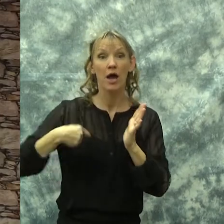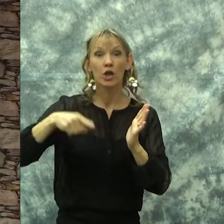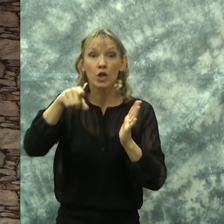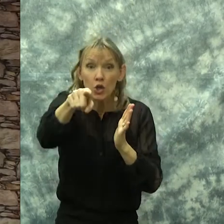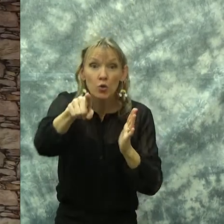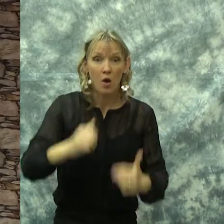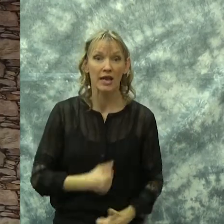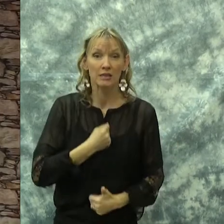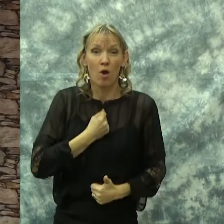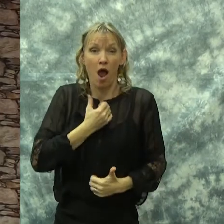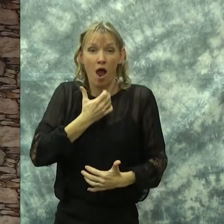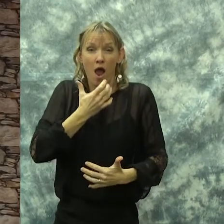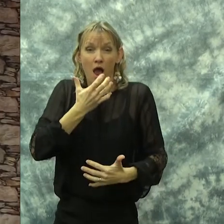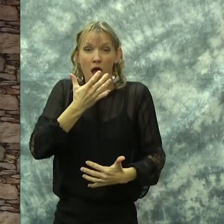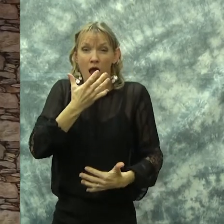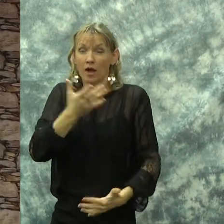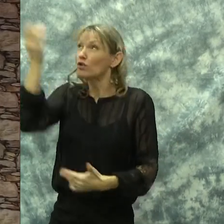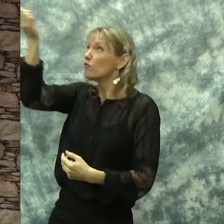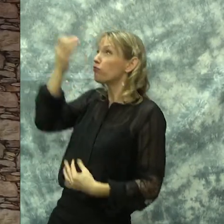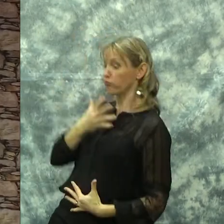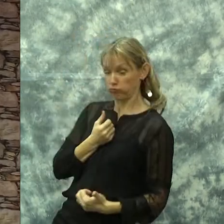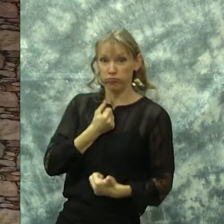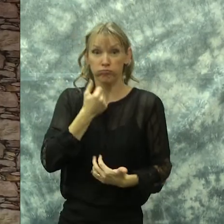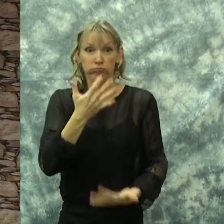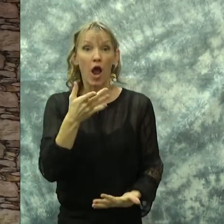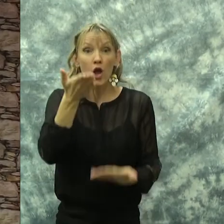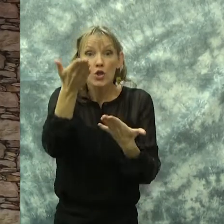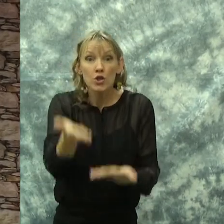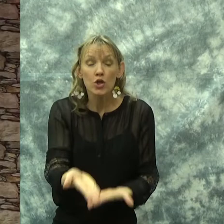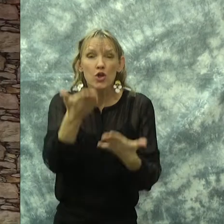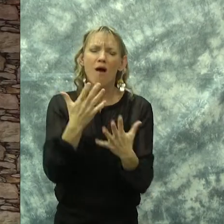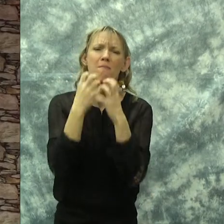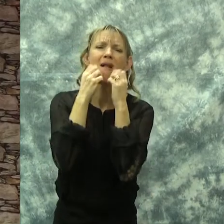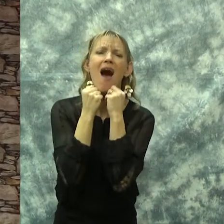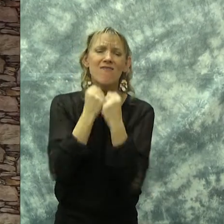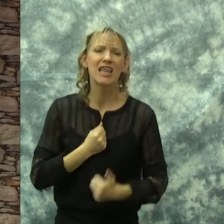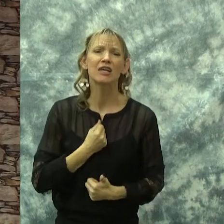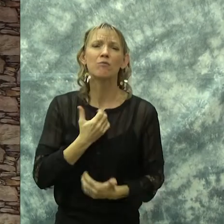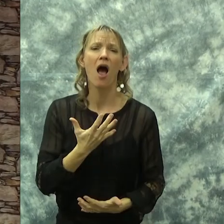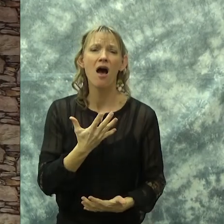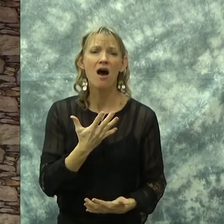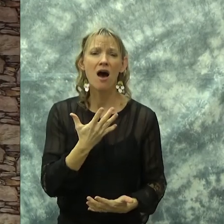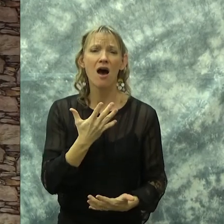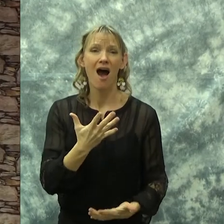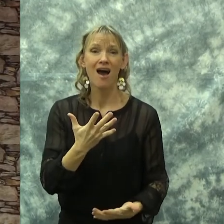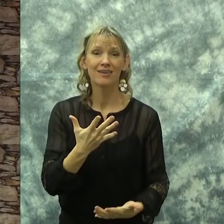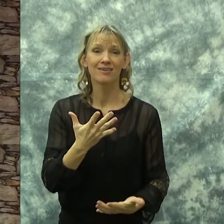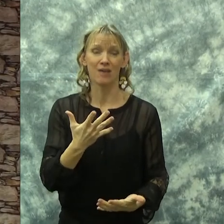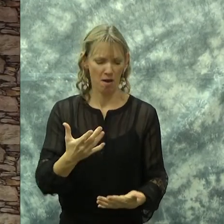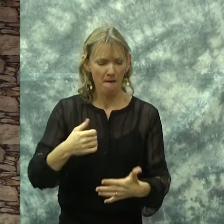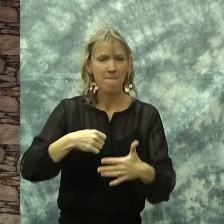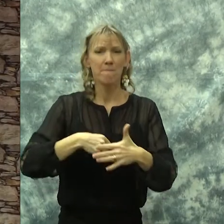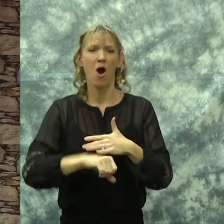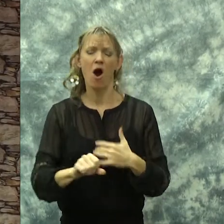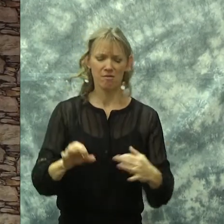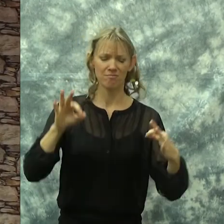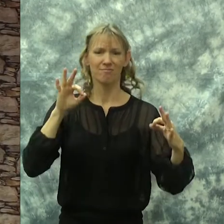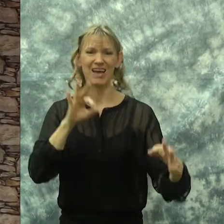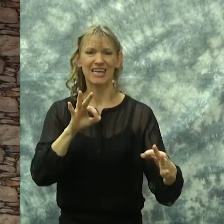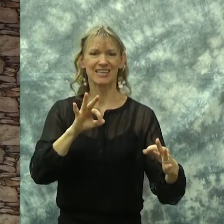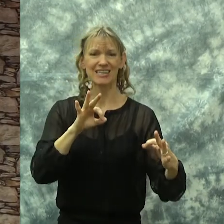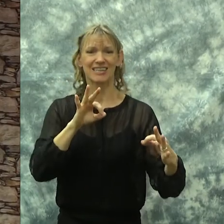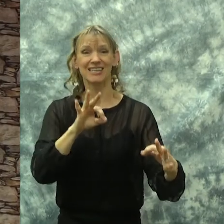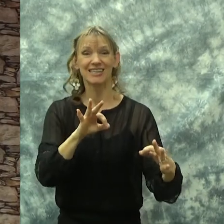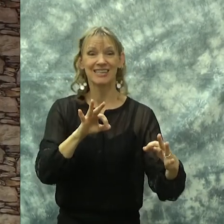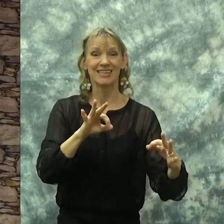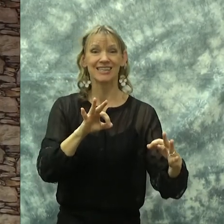moment, you are an expression. You are a beloved expression, born in